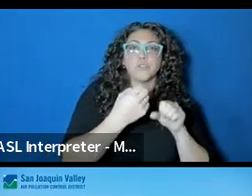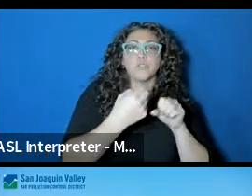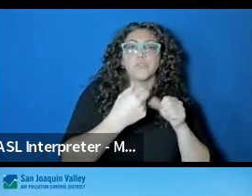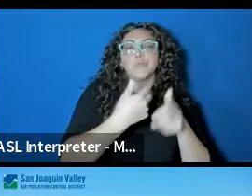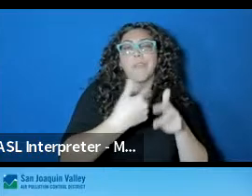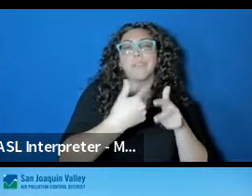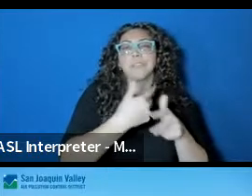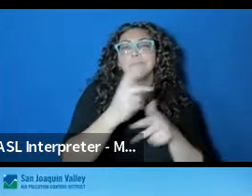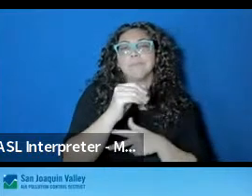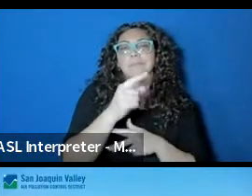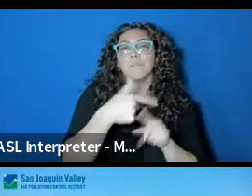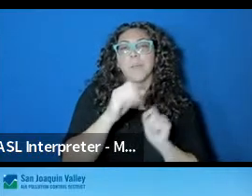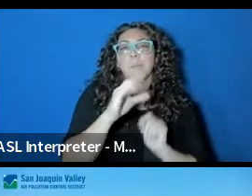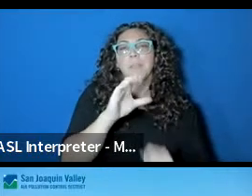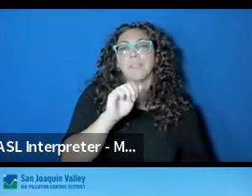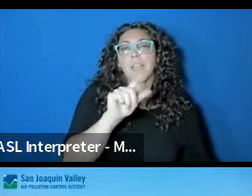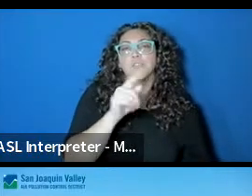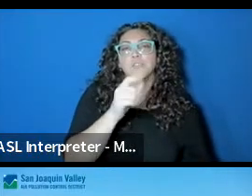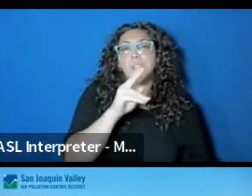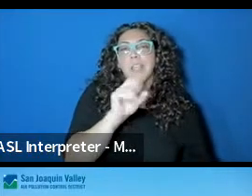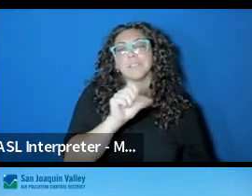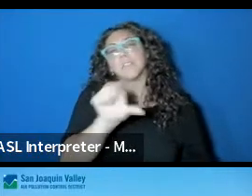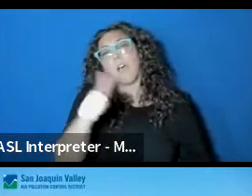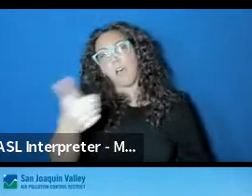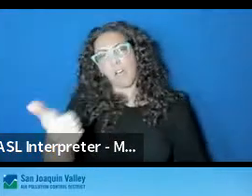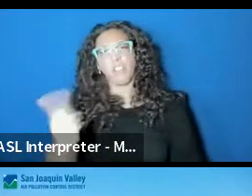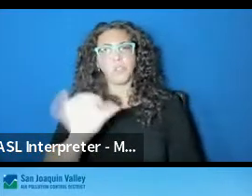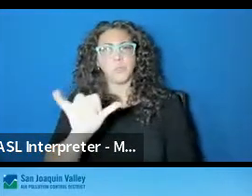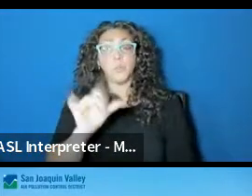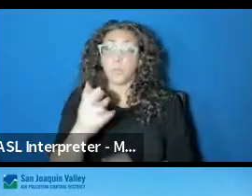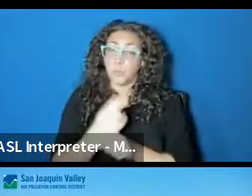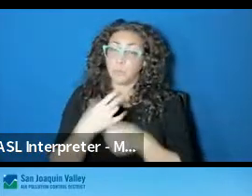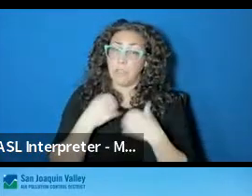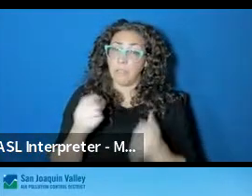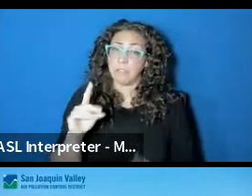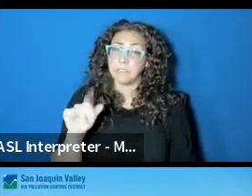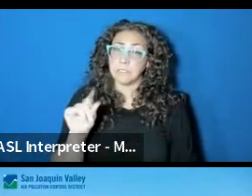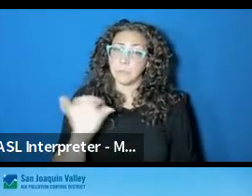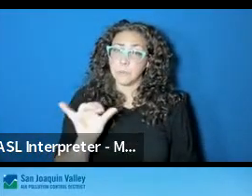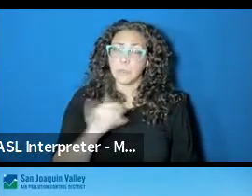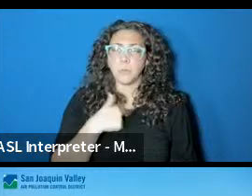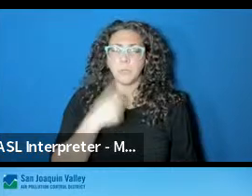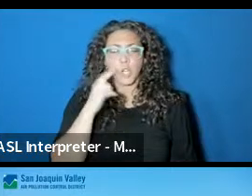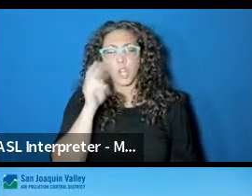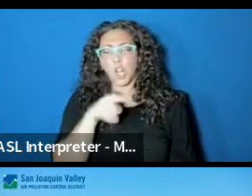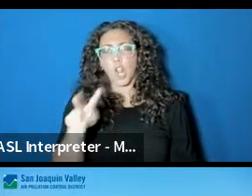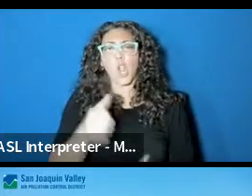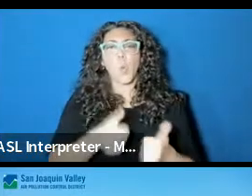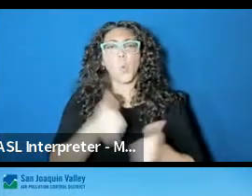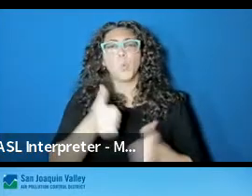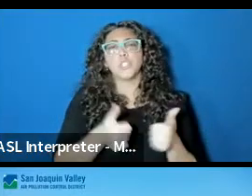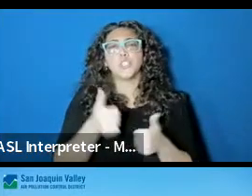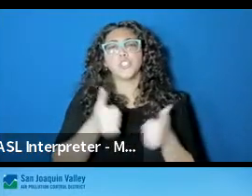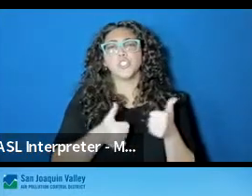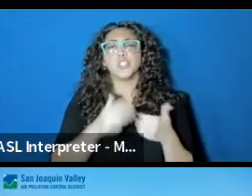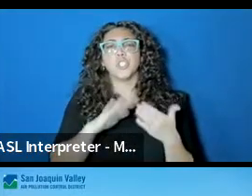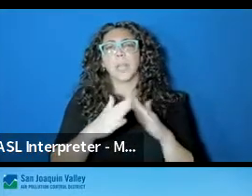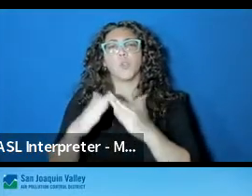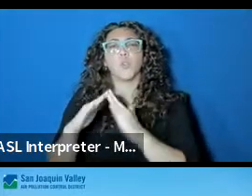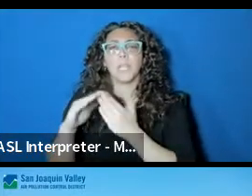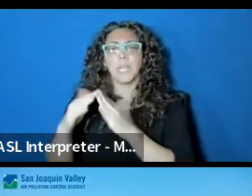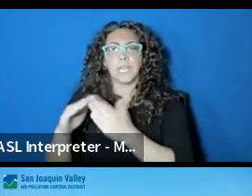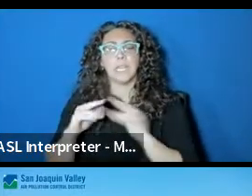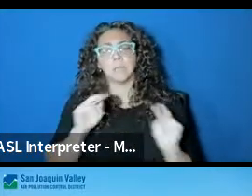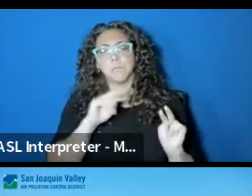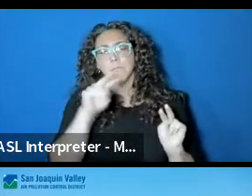other sources. But then we also use health data. So we look at which communities at like sort of a census and census tract level